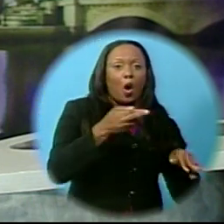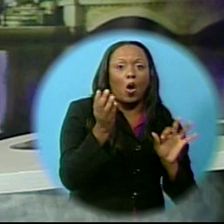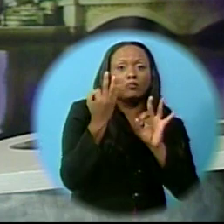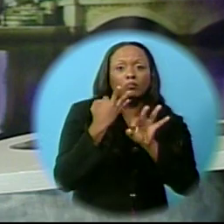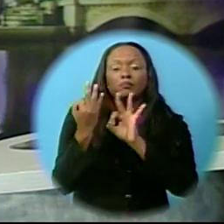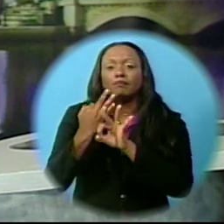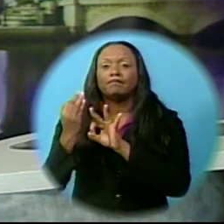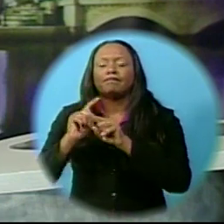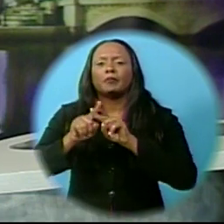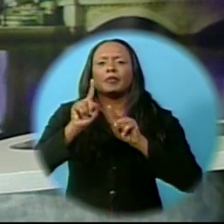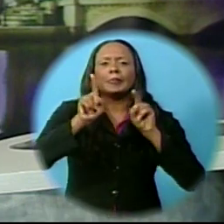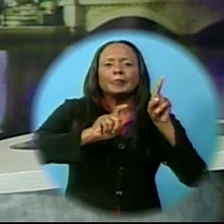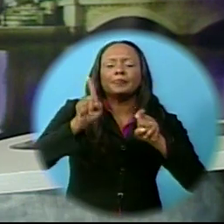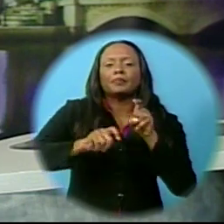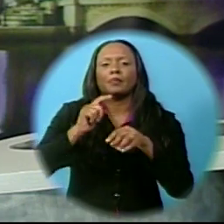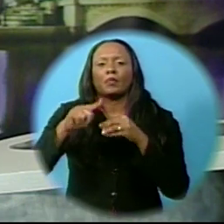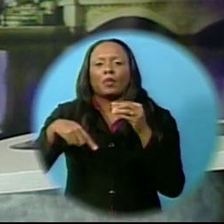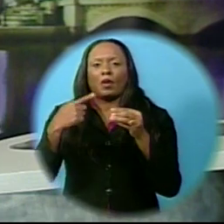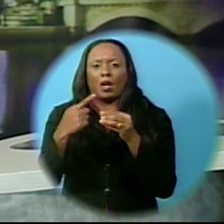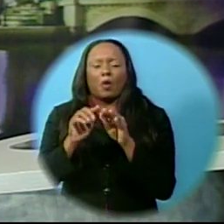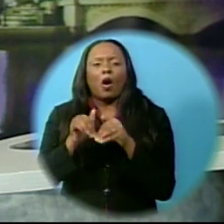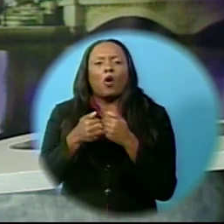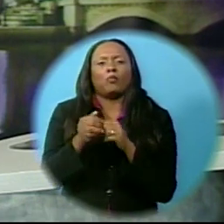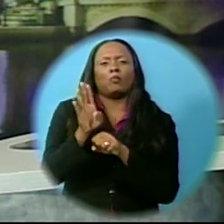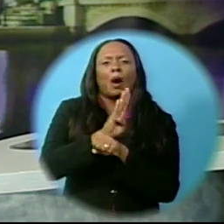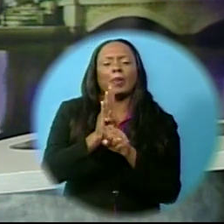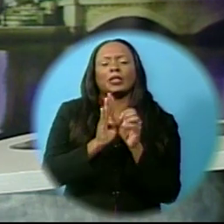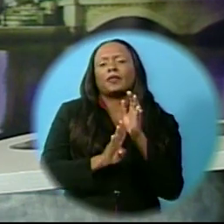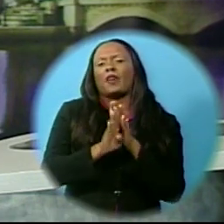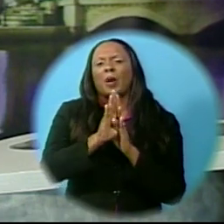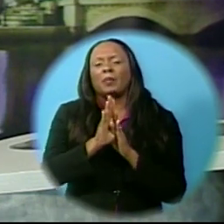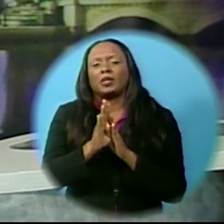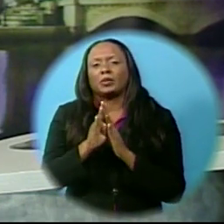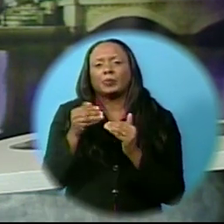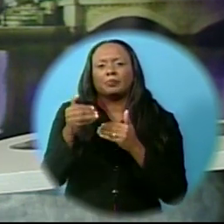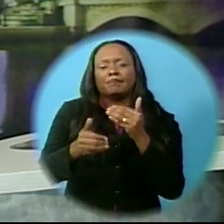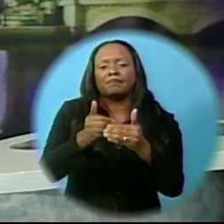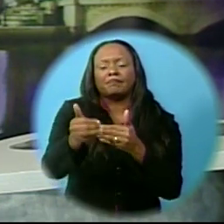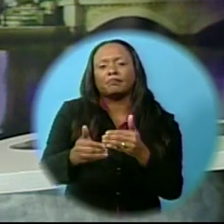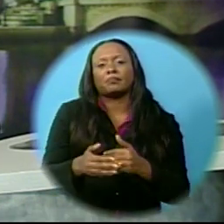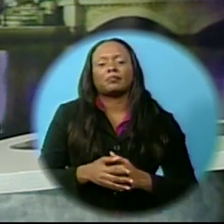queries regarding their respective portfolio that pertain to barbarous development.